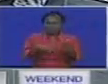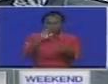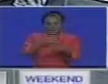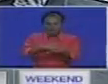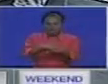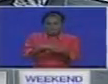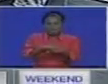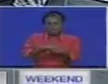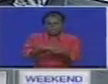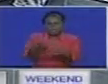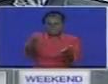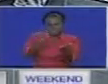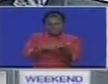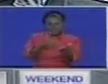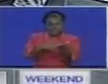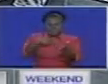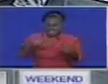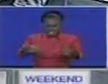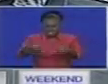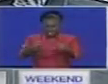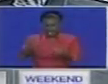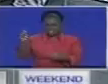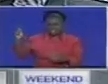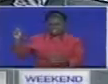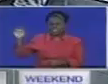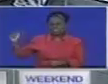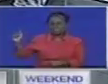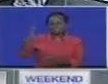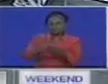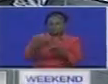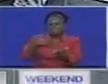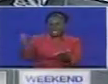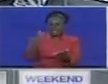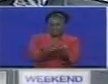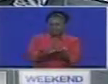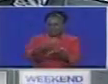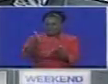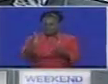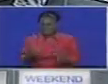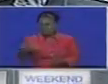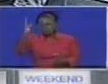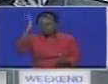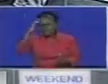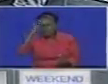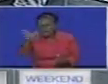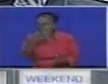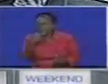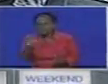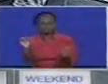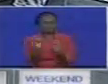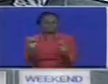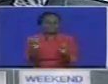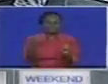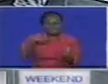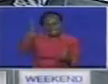grassroots. I am the chairman of TNA. I have not appointed any strategist. So you party. Do not recognize Moses Kuria as a strategist within TNA? I recognize him TNA?